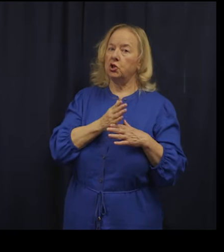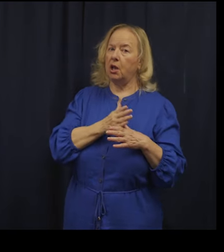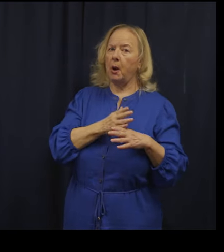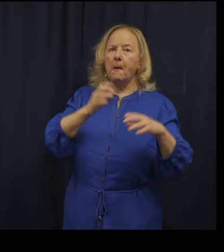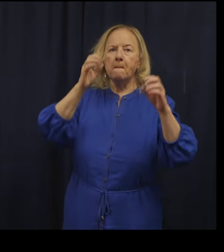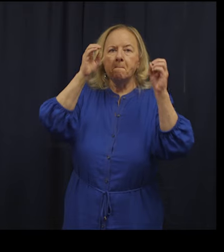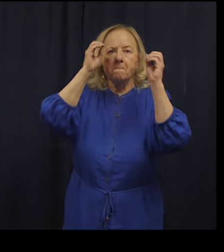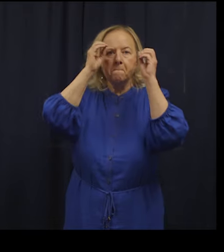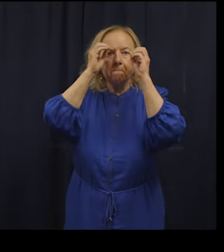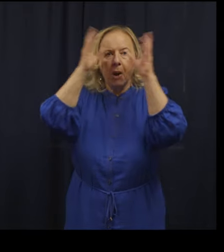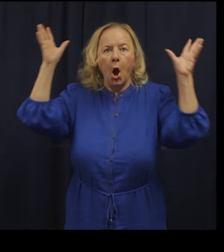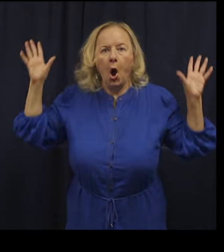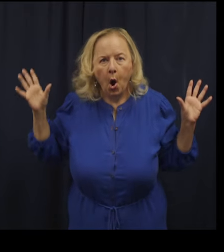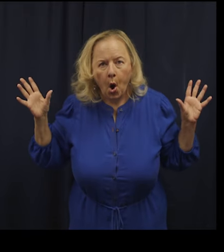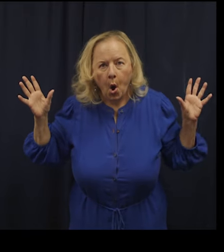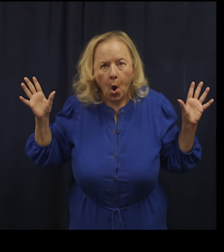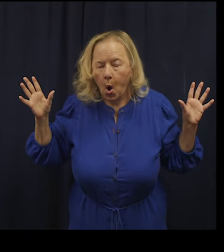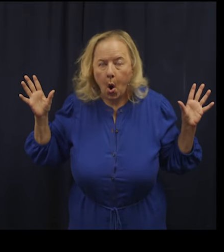to be...